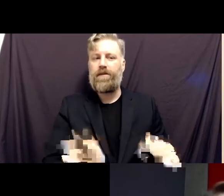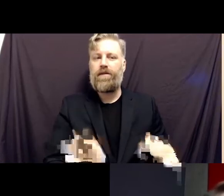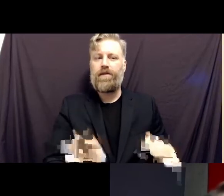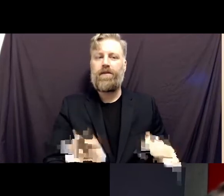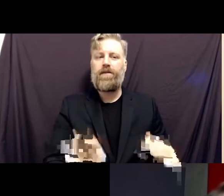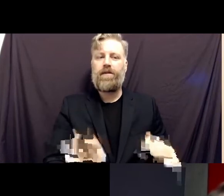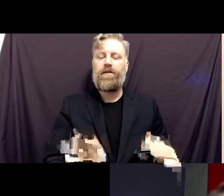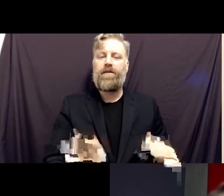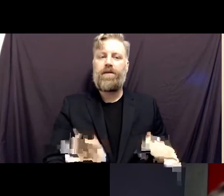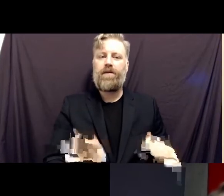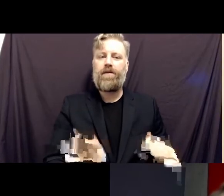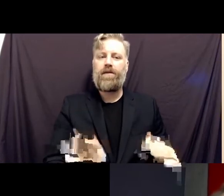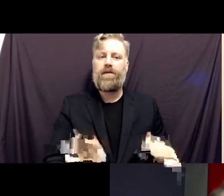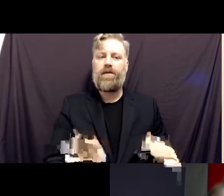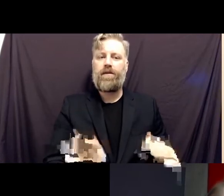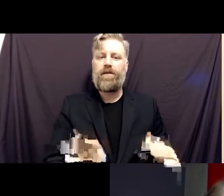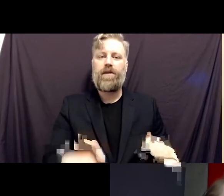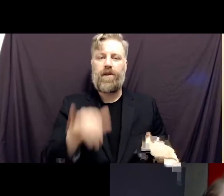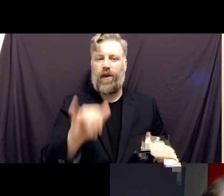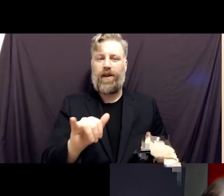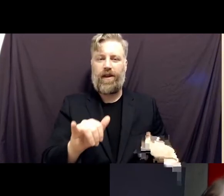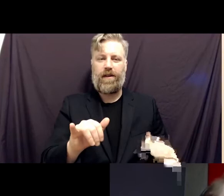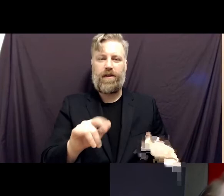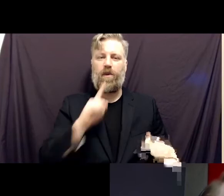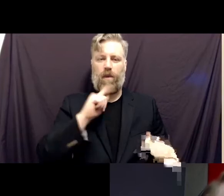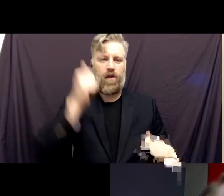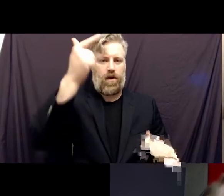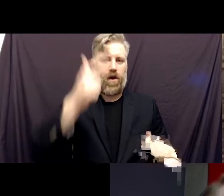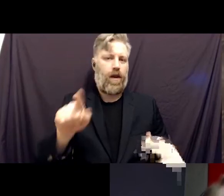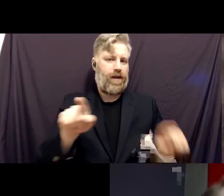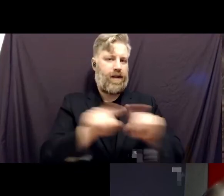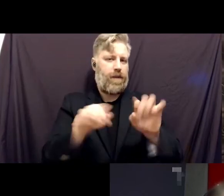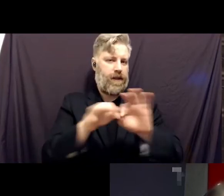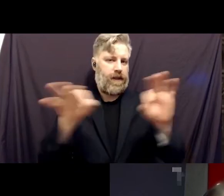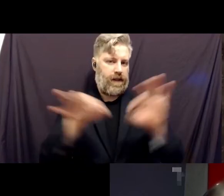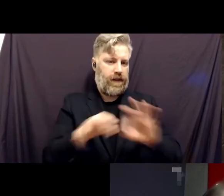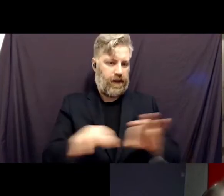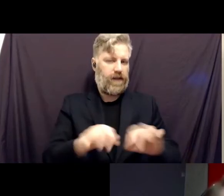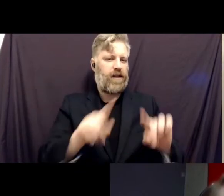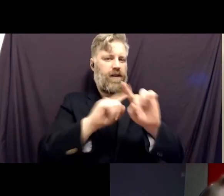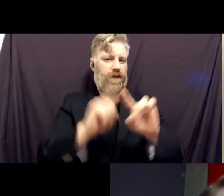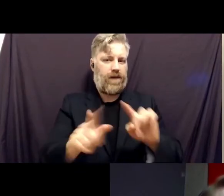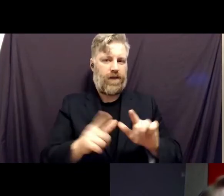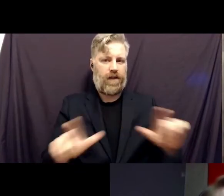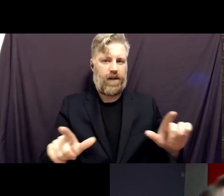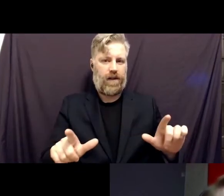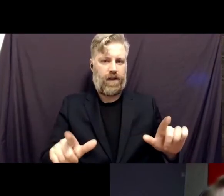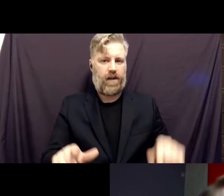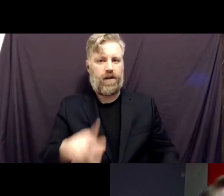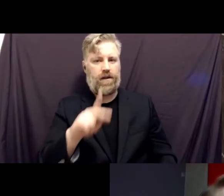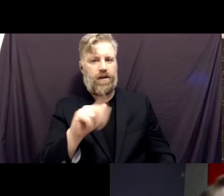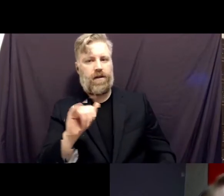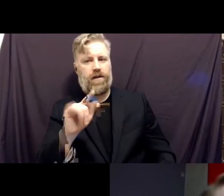interpretation of this first sentence. You know? Martin, would you be able to describe the artwork for our blind